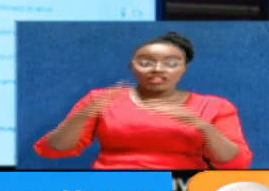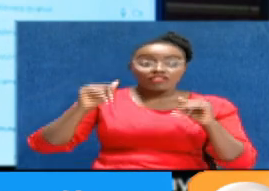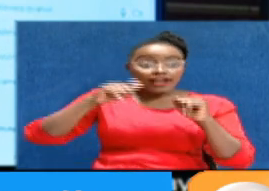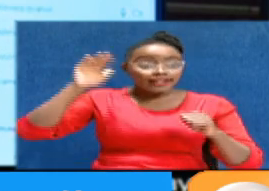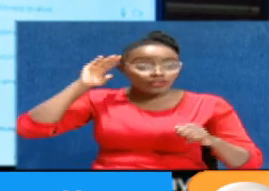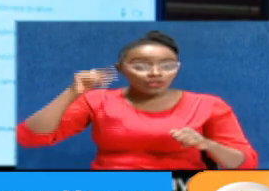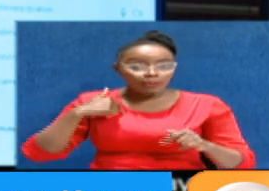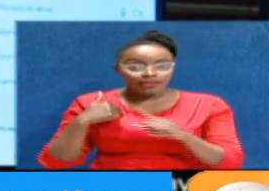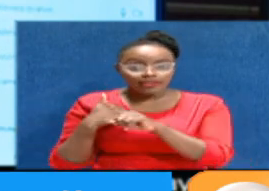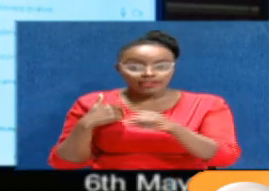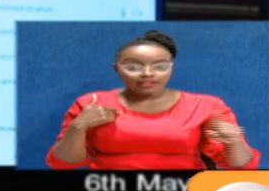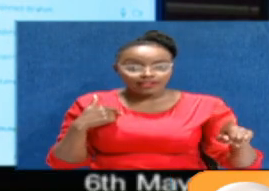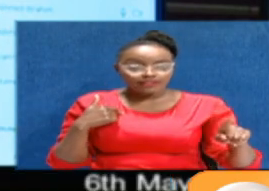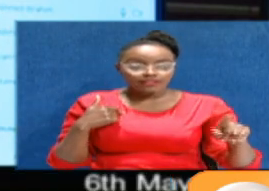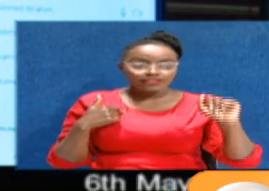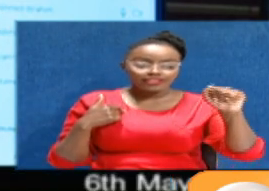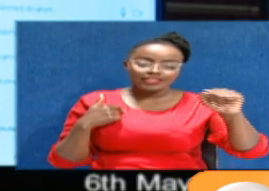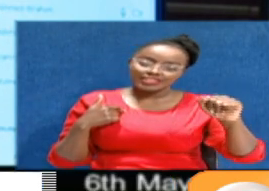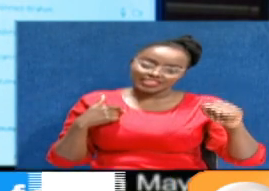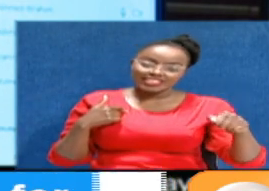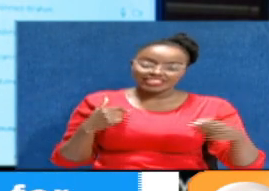hear me? Yeah. Yes, we can.